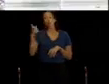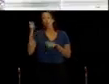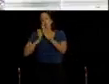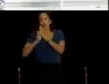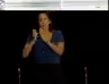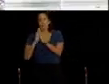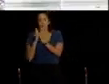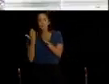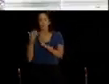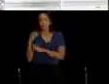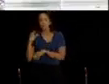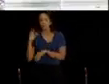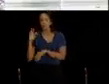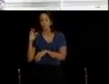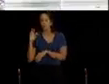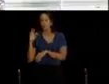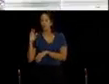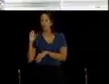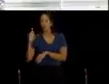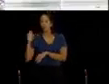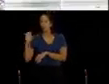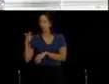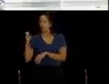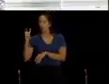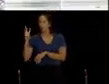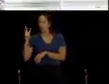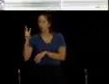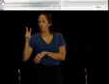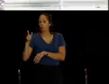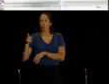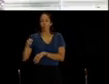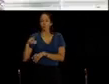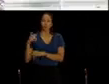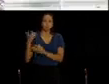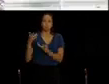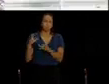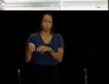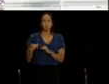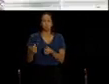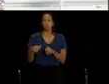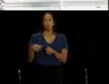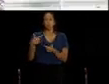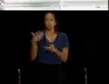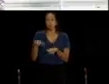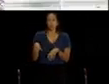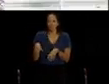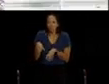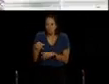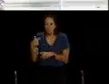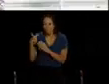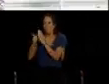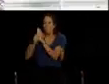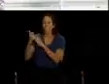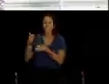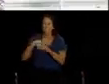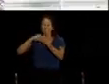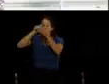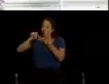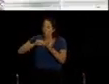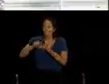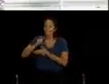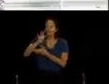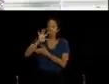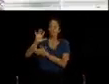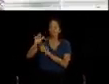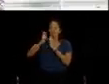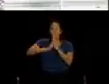Throde Magazine, and I talked about music and culture. And I was writing 4 to 5 articles a day, every single day,